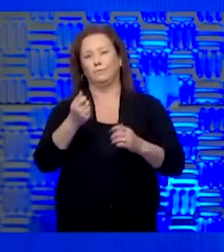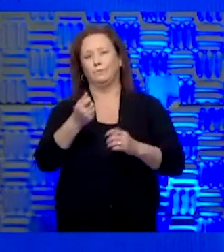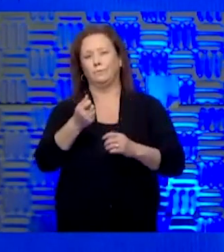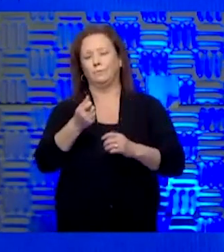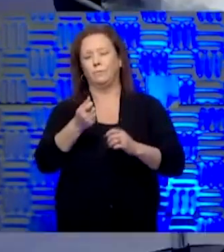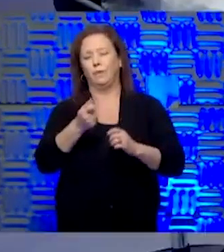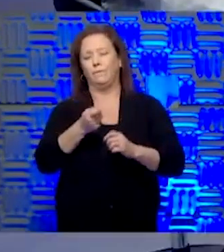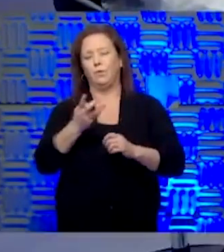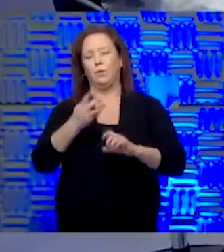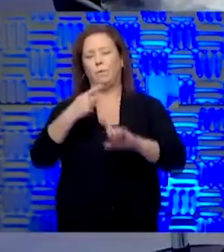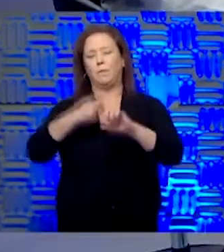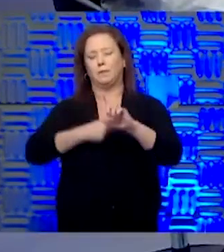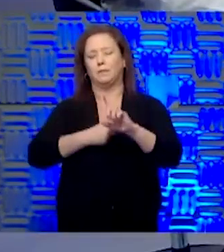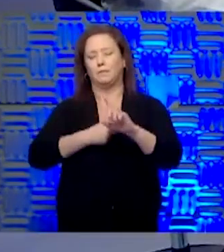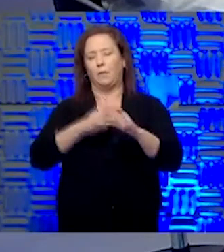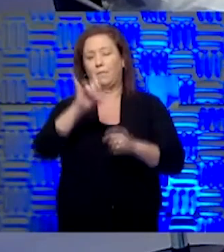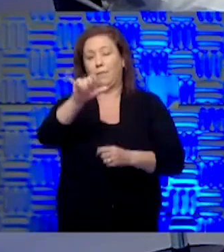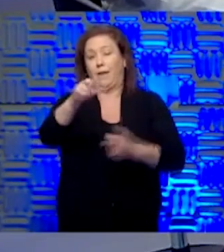that, I think. So next question.